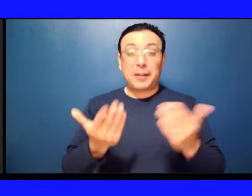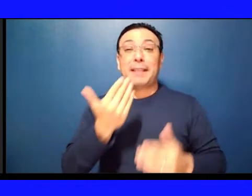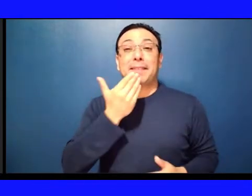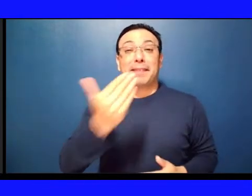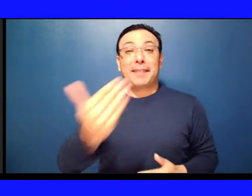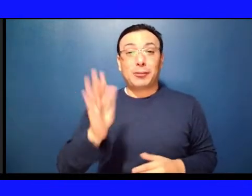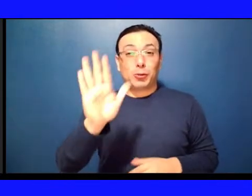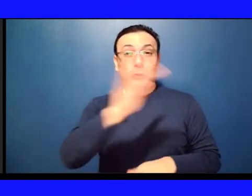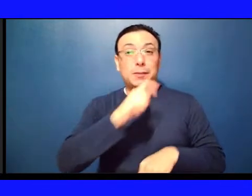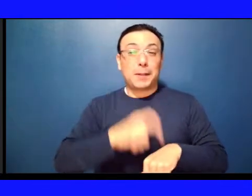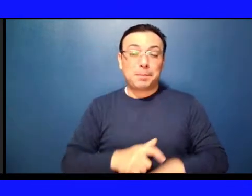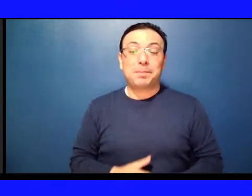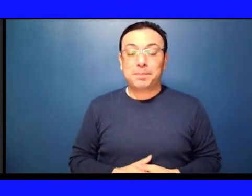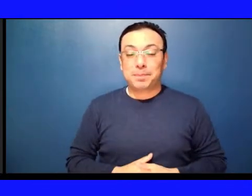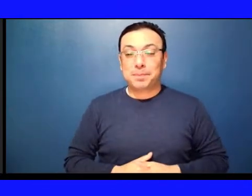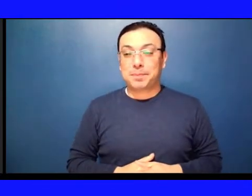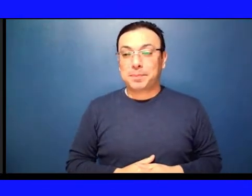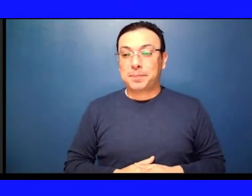Frida?